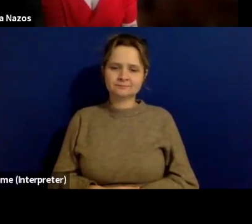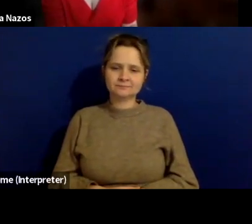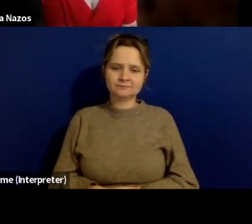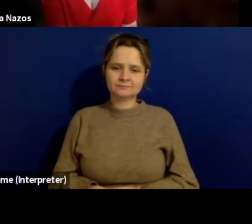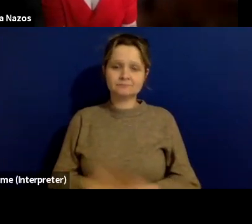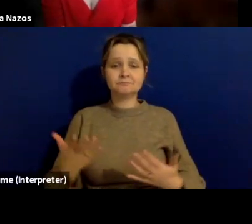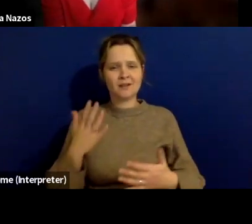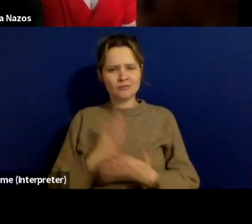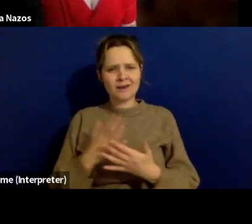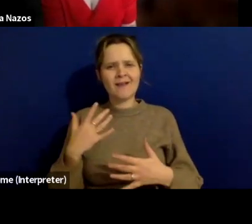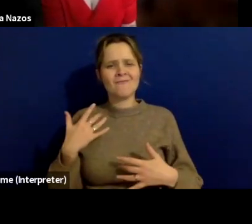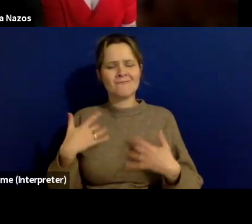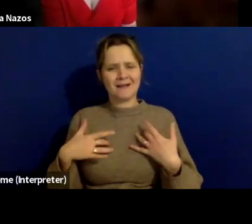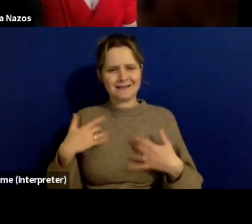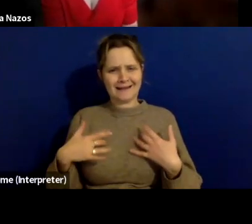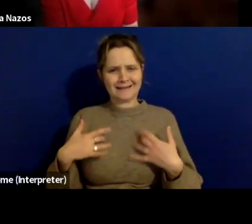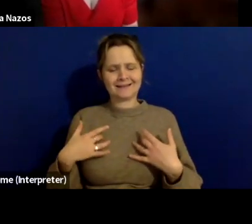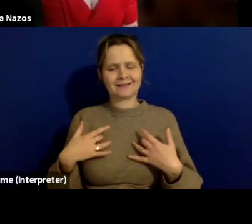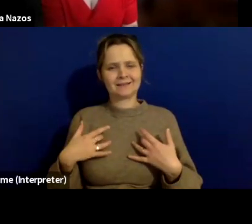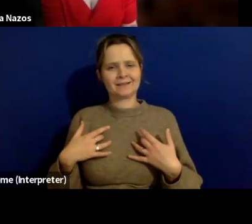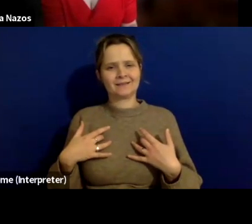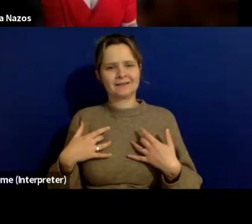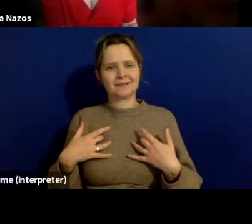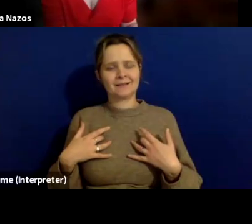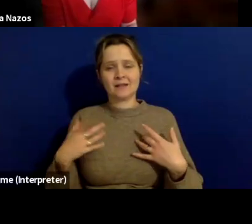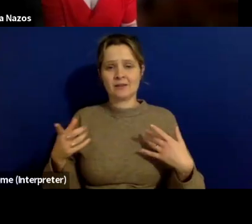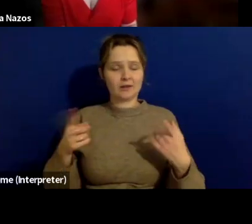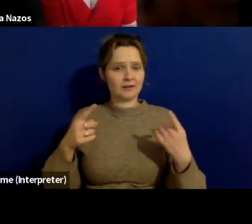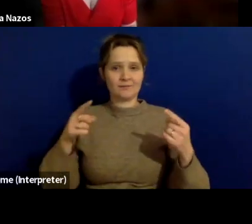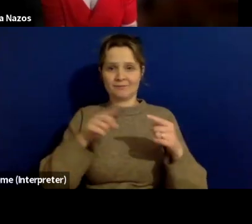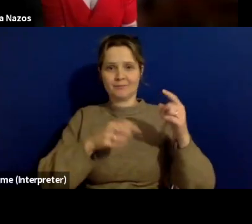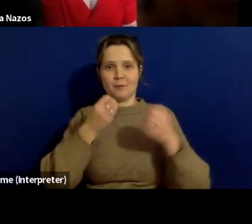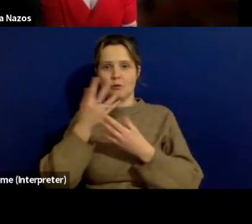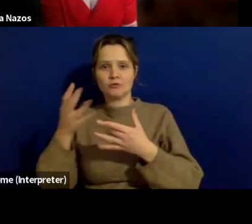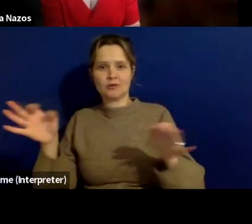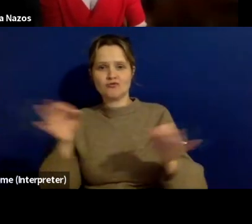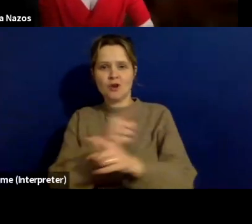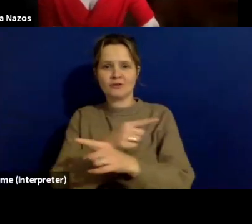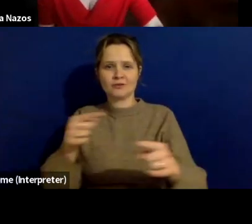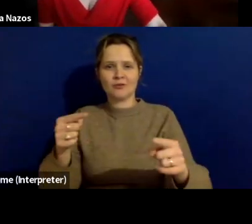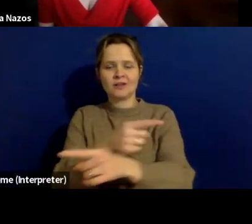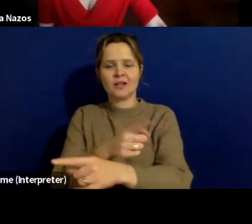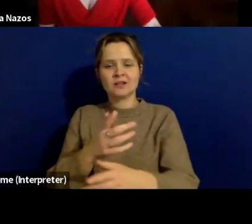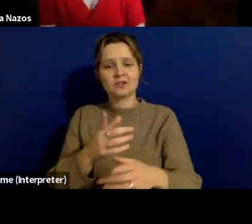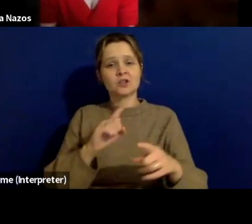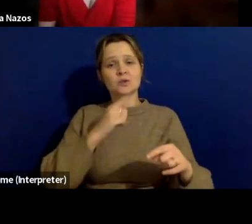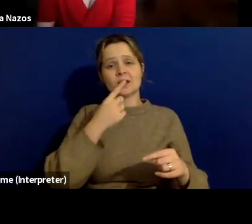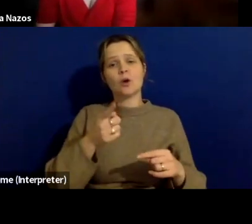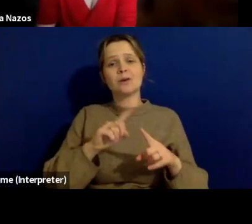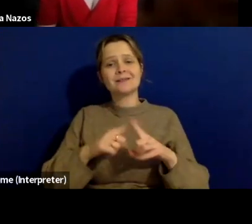Yeah, it's fascinating to hear about these cross currents, right? On the one hand, between different art